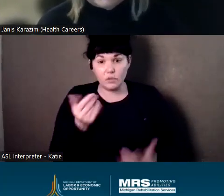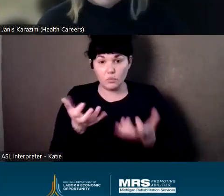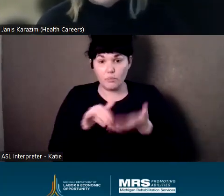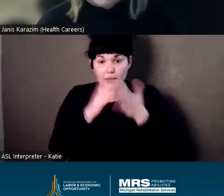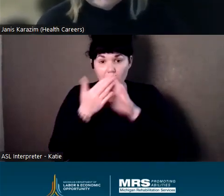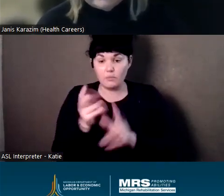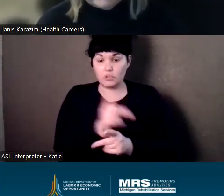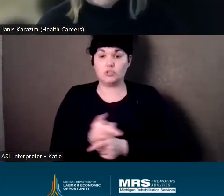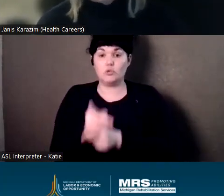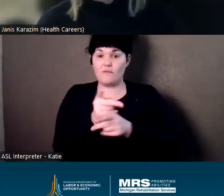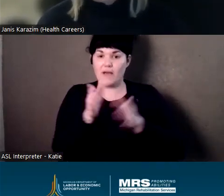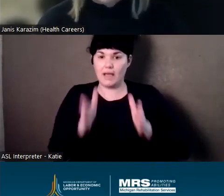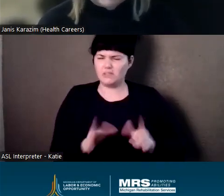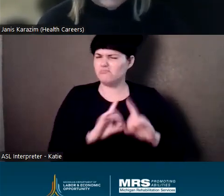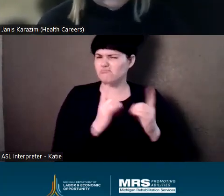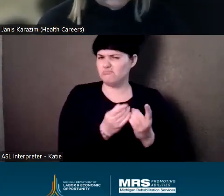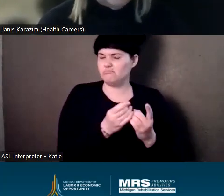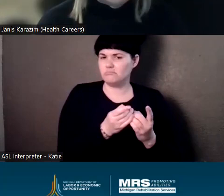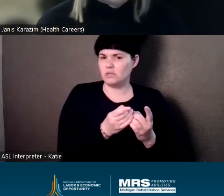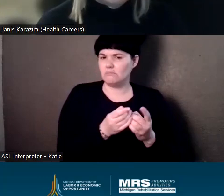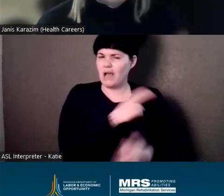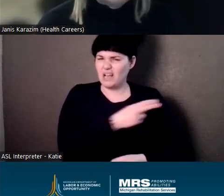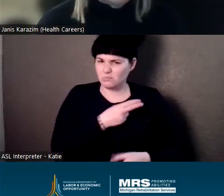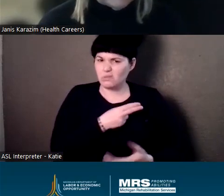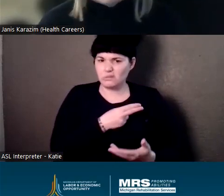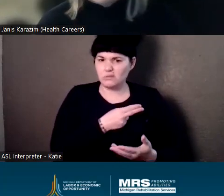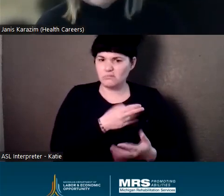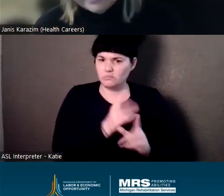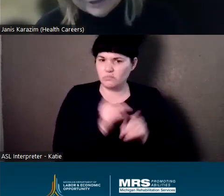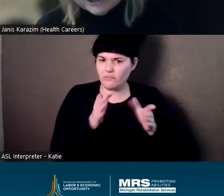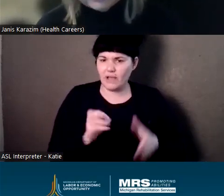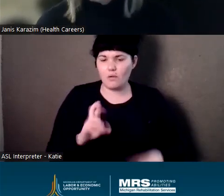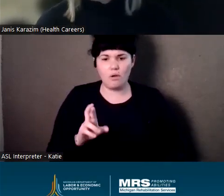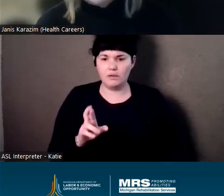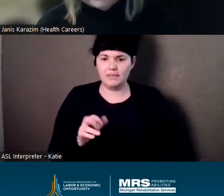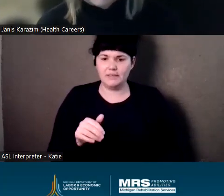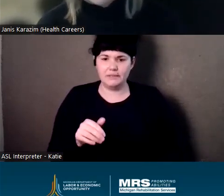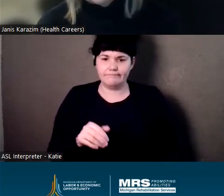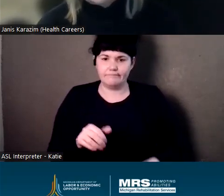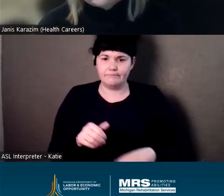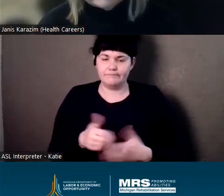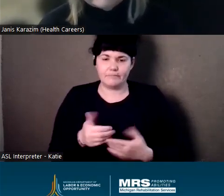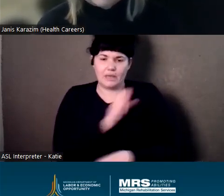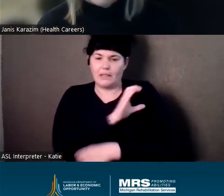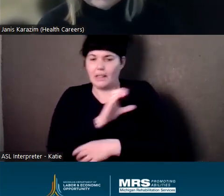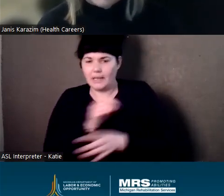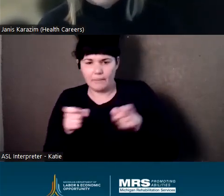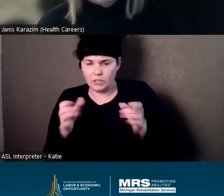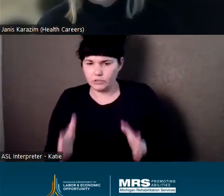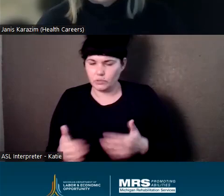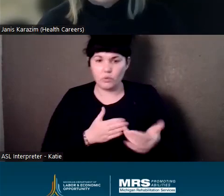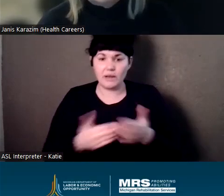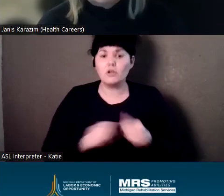a division in a hospital, or like a practice manager for a clinic or something like that, they usually